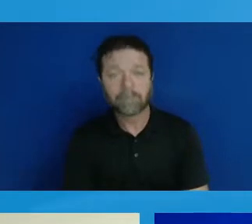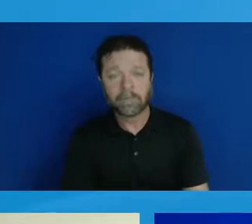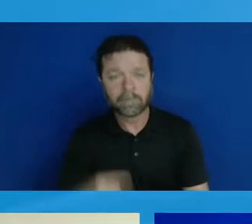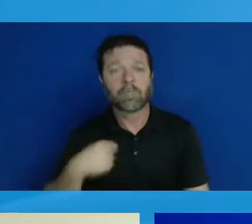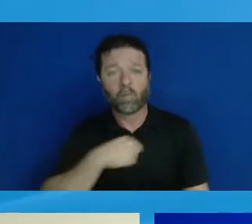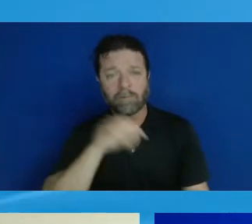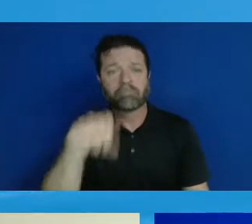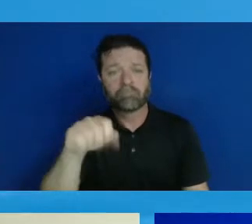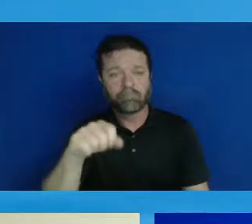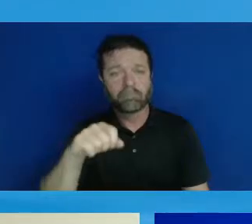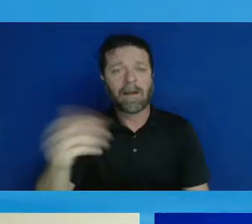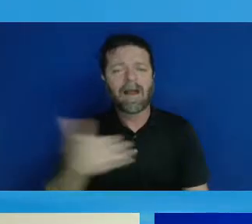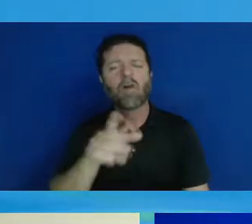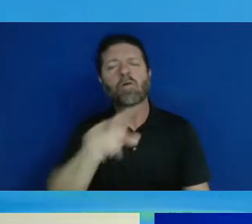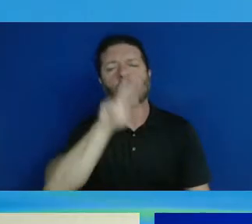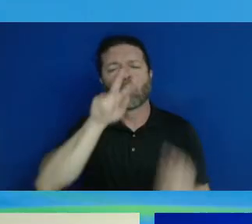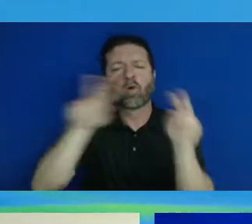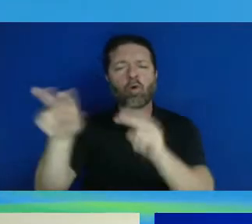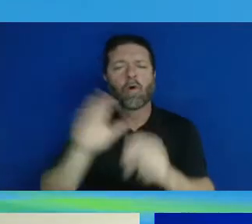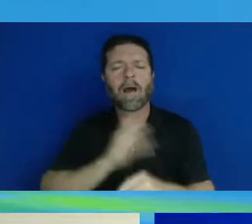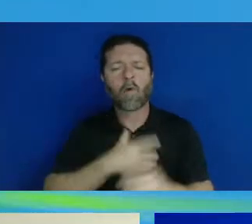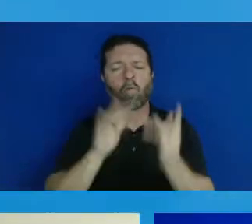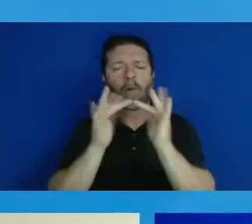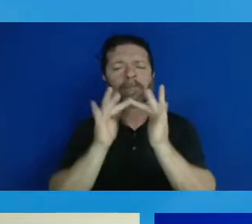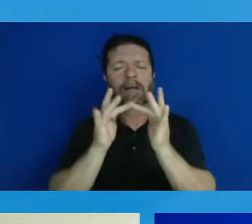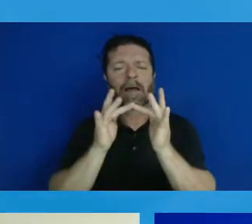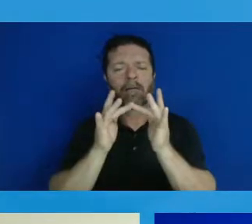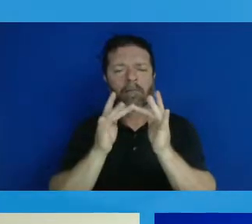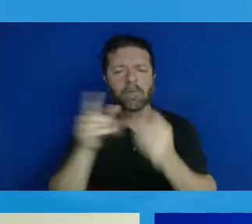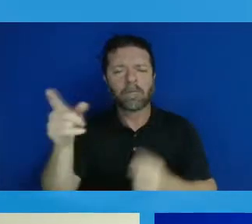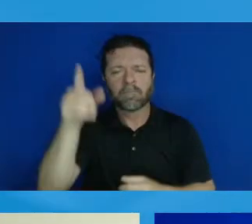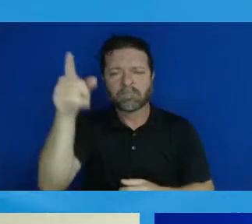website. Certainly you'll see some job postings there.